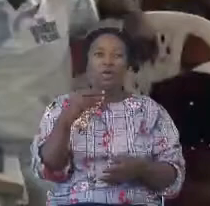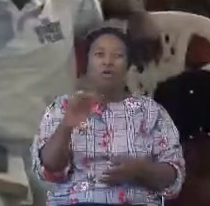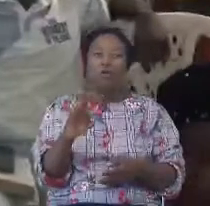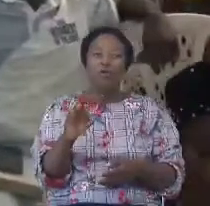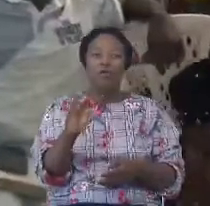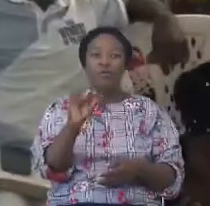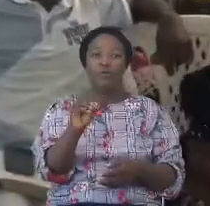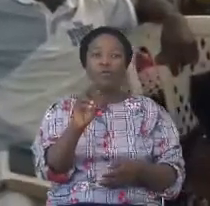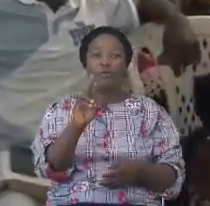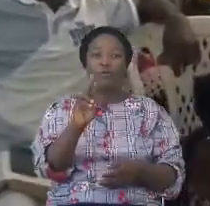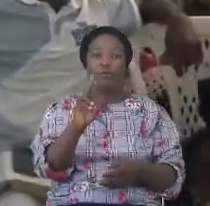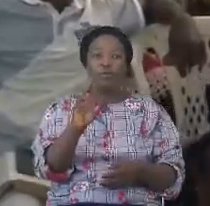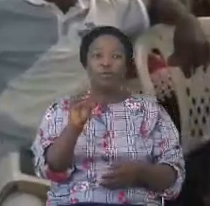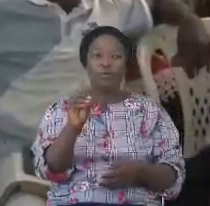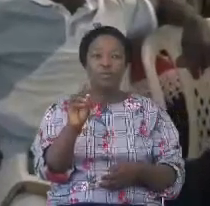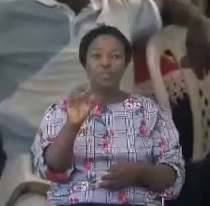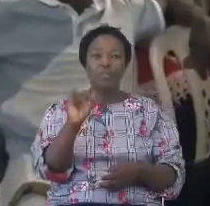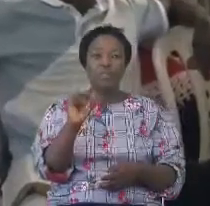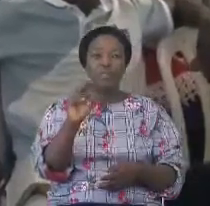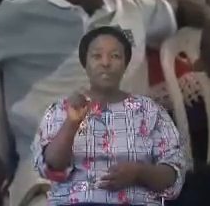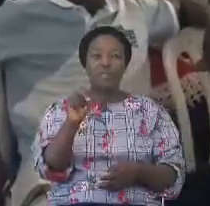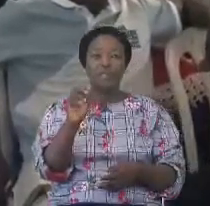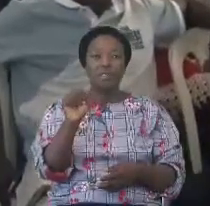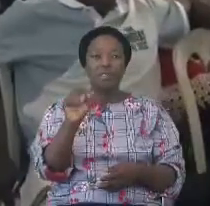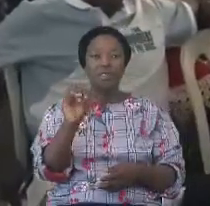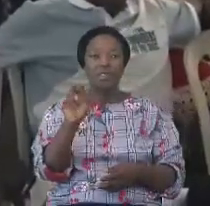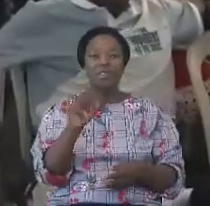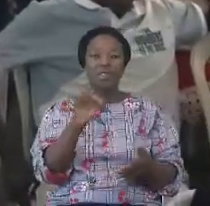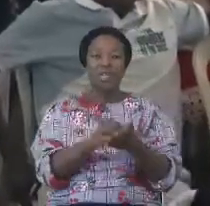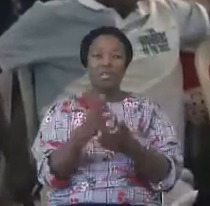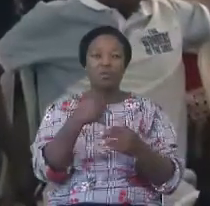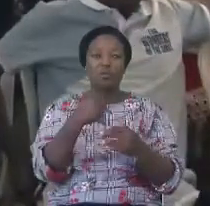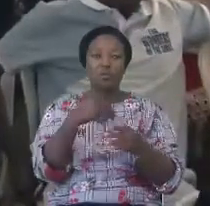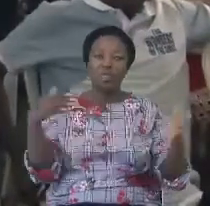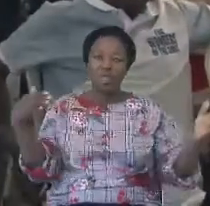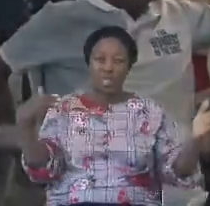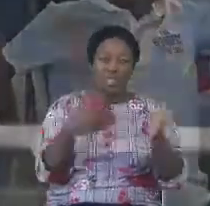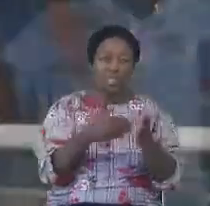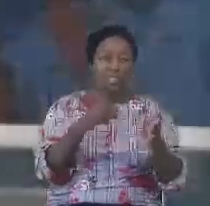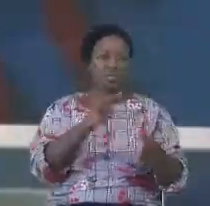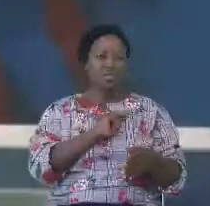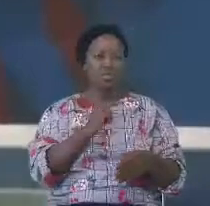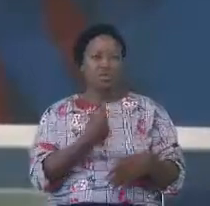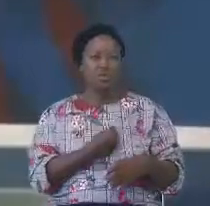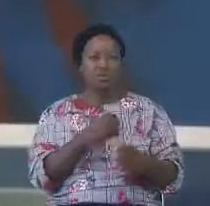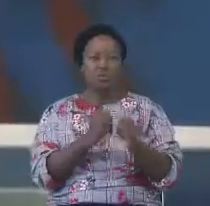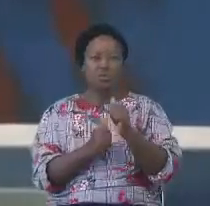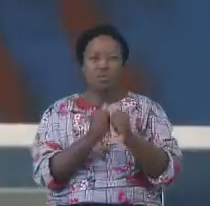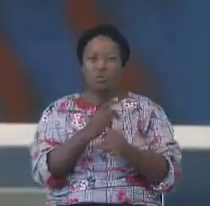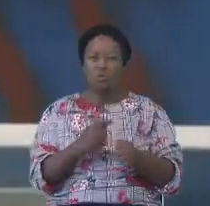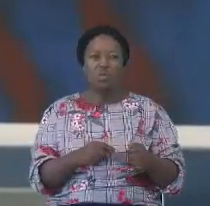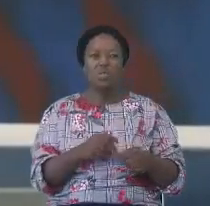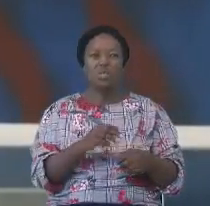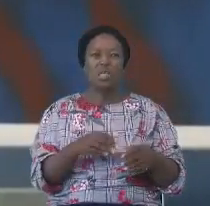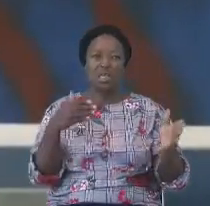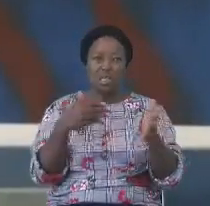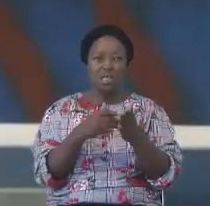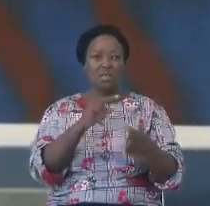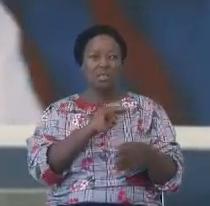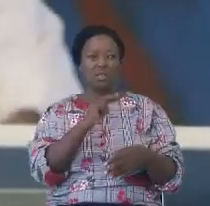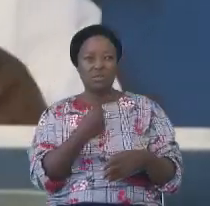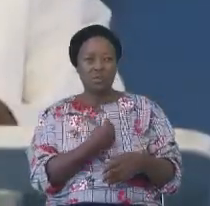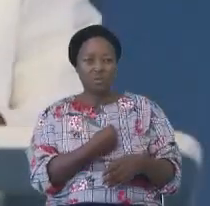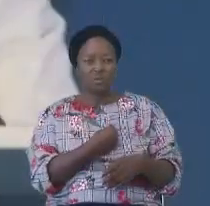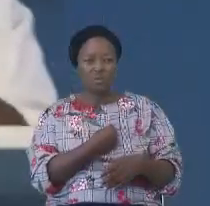out the handwriting of ordinances that was against us,